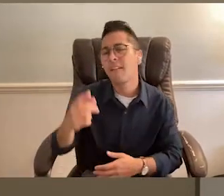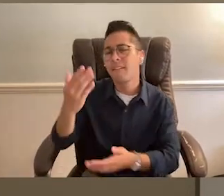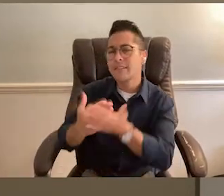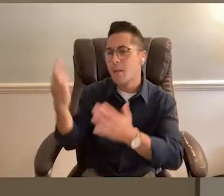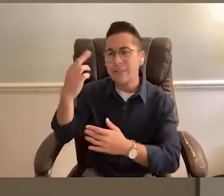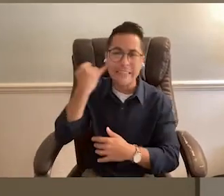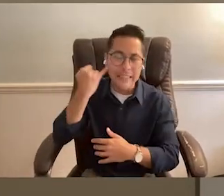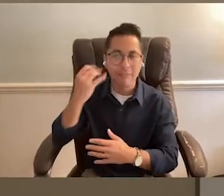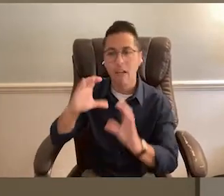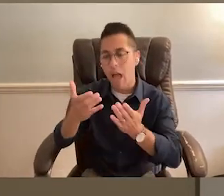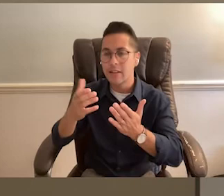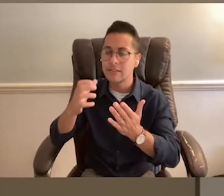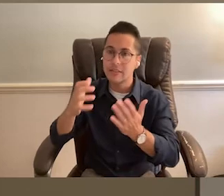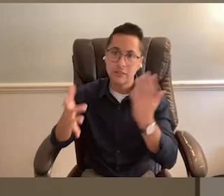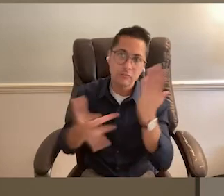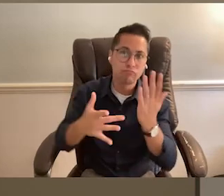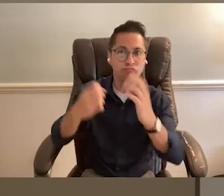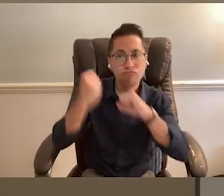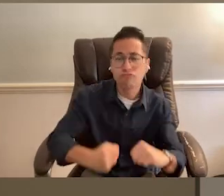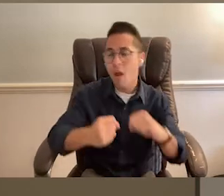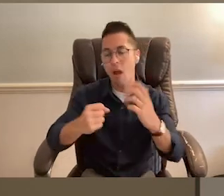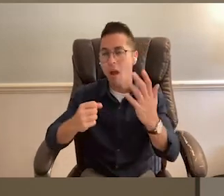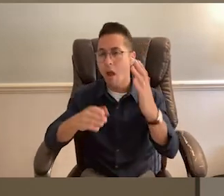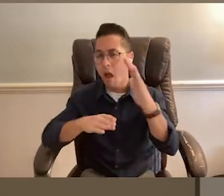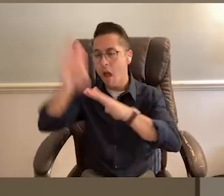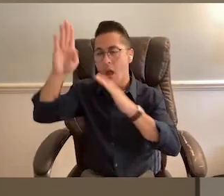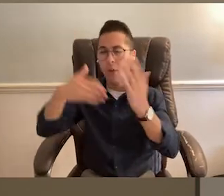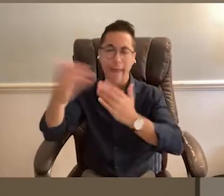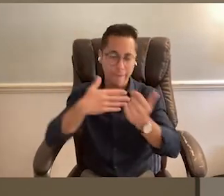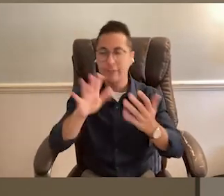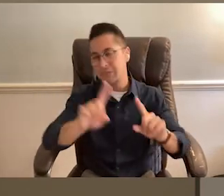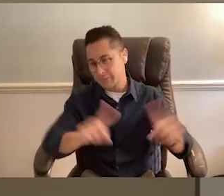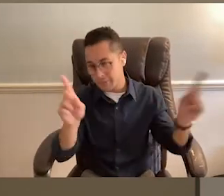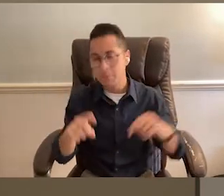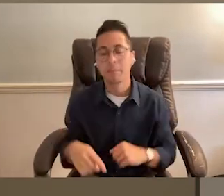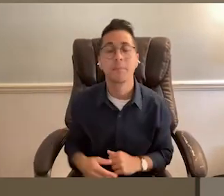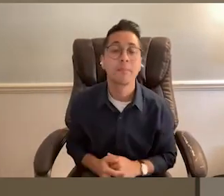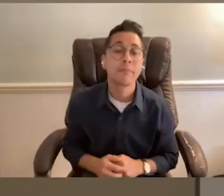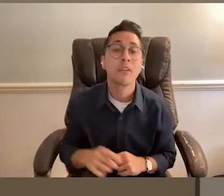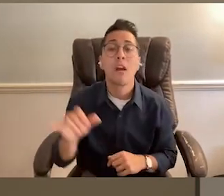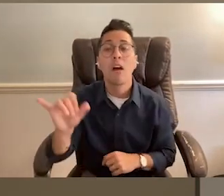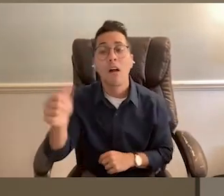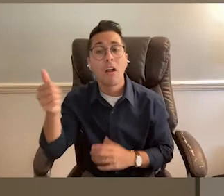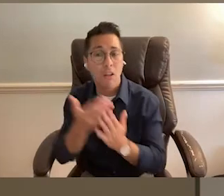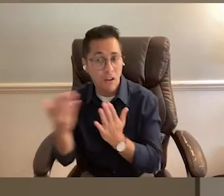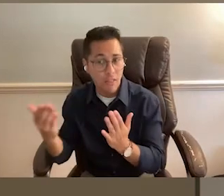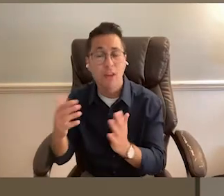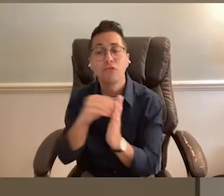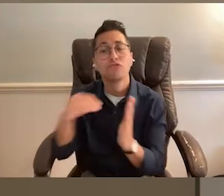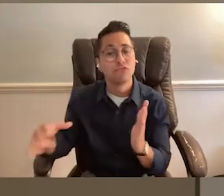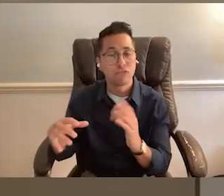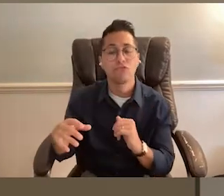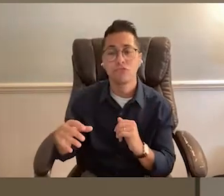Students, for the most part, have access to any class on campus. It's based on what the student's interested in, but then we do get